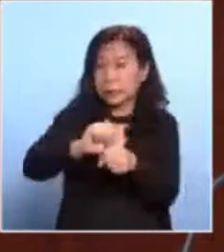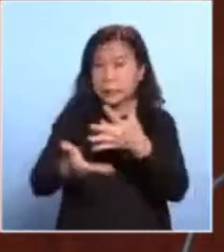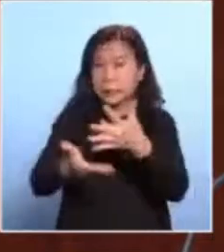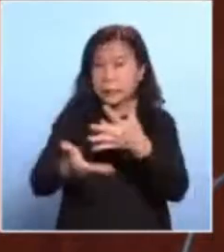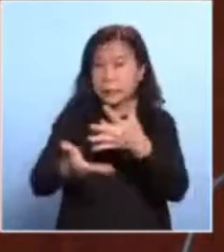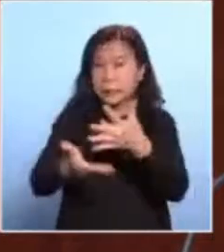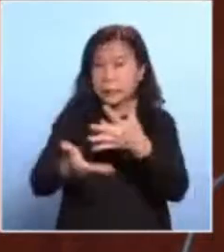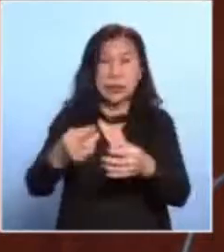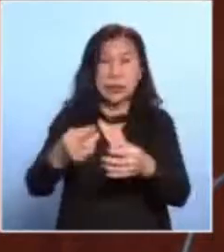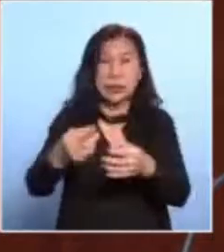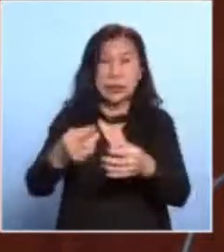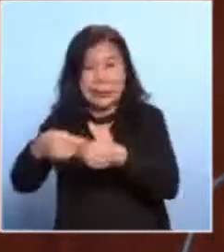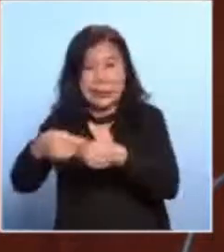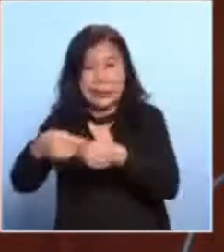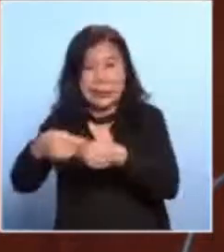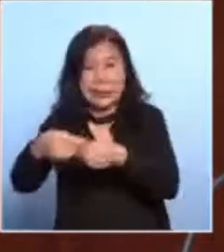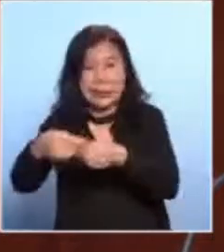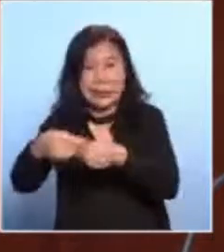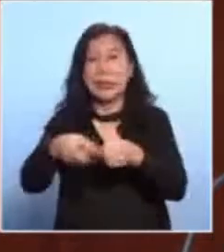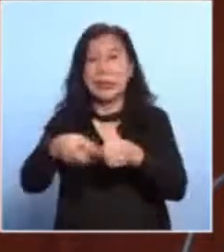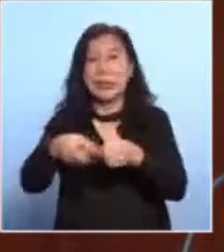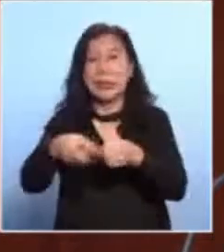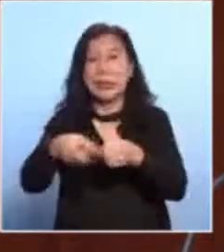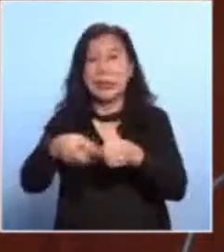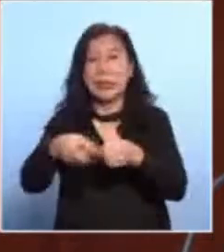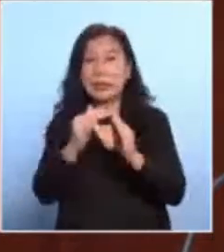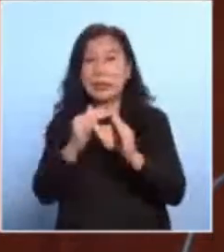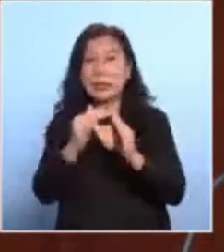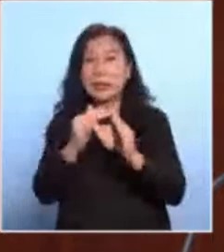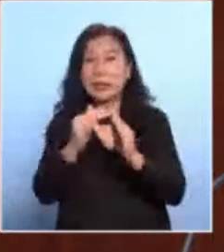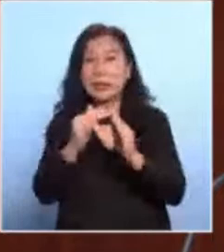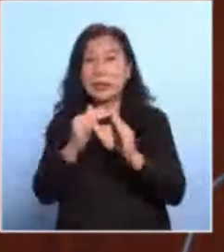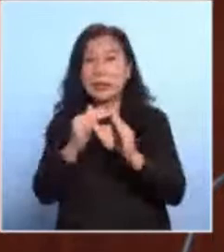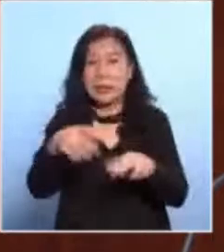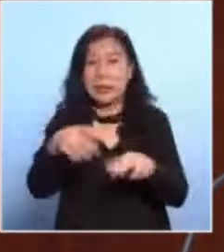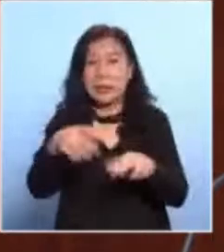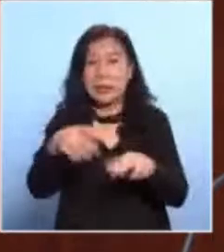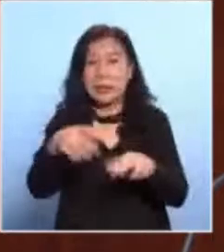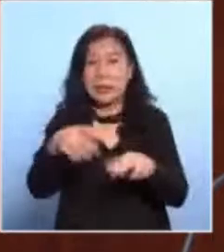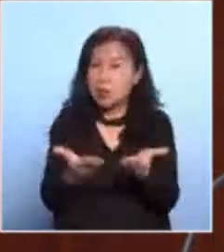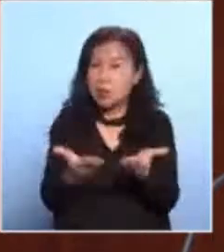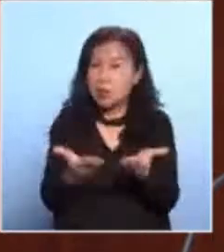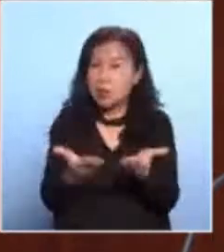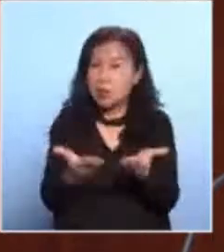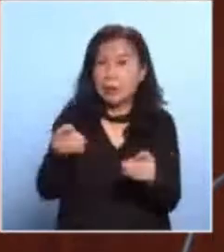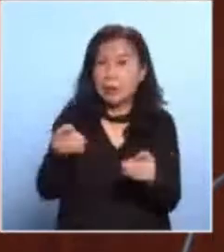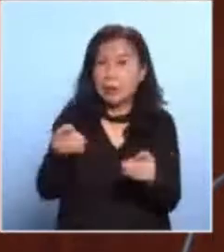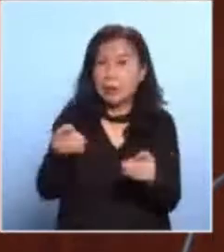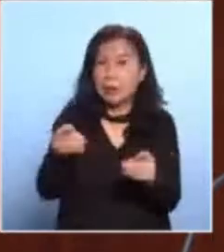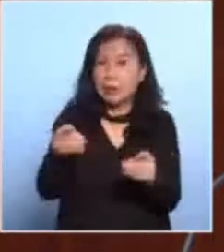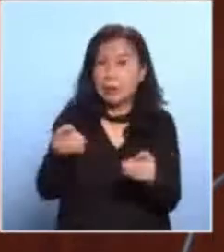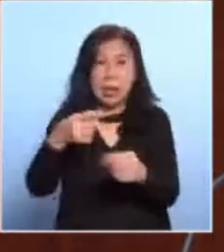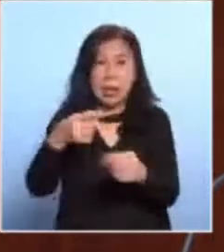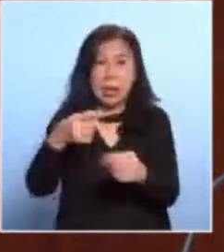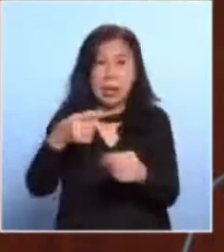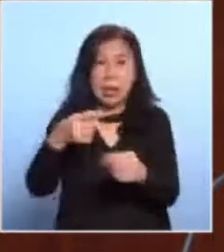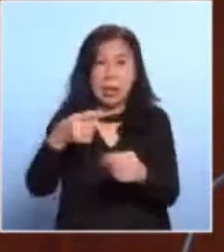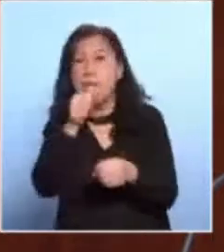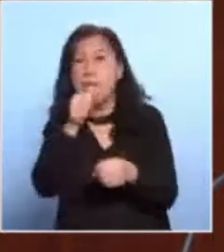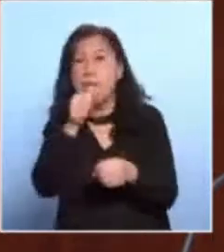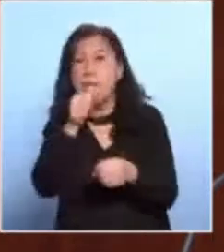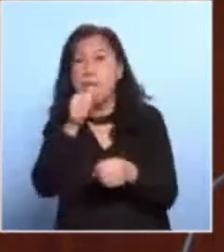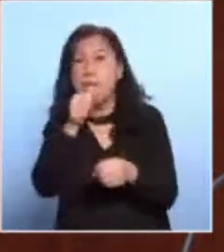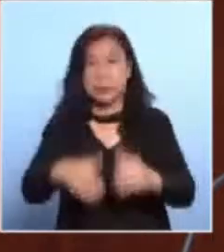increase the incentive payments for foster families starting from next April. For foster care service,